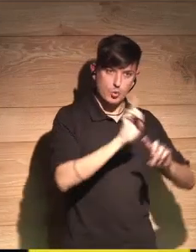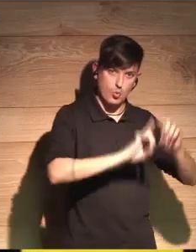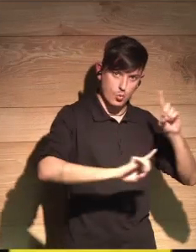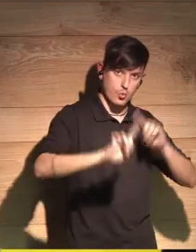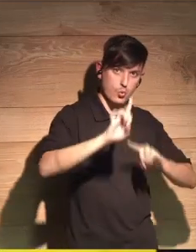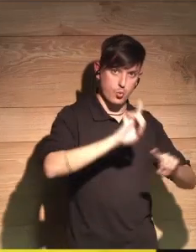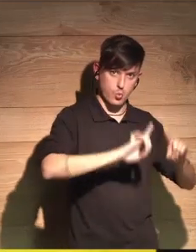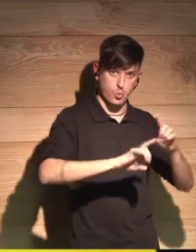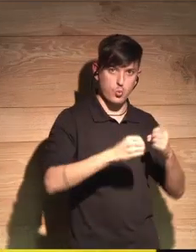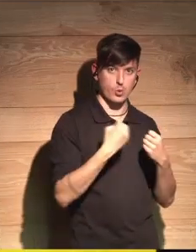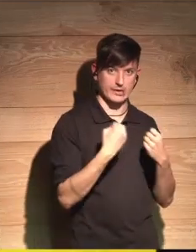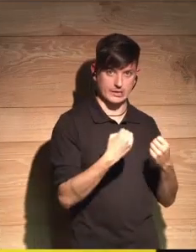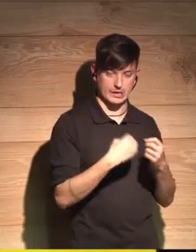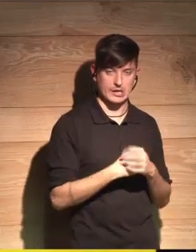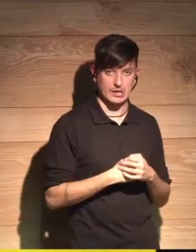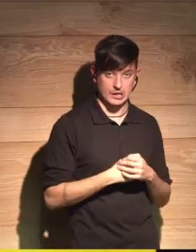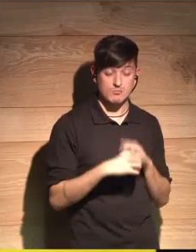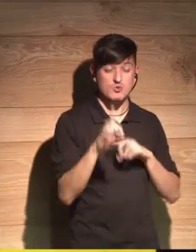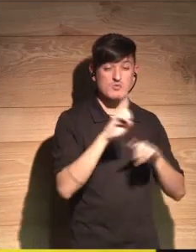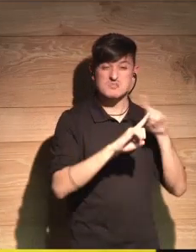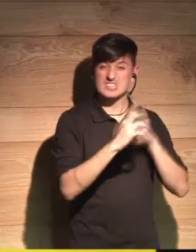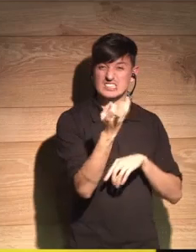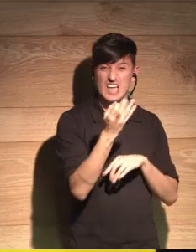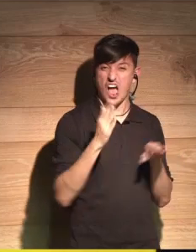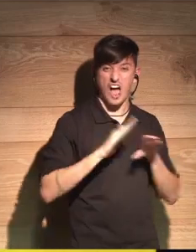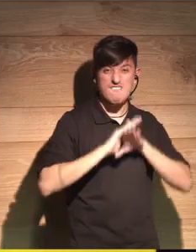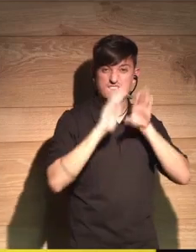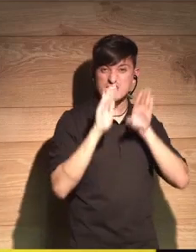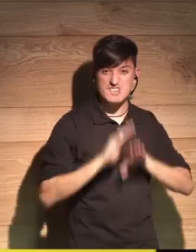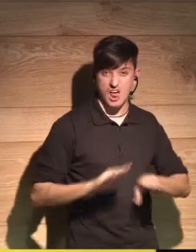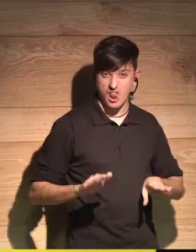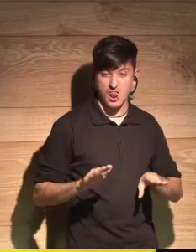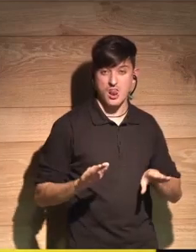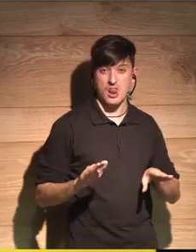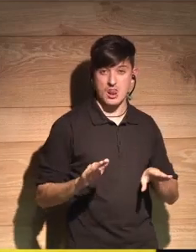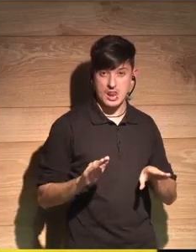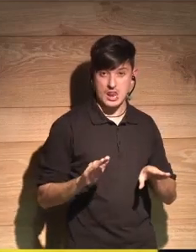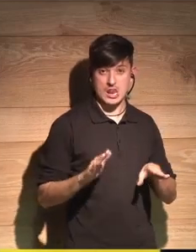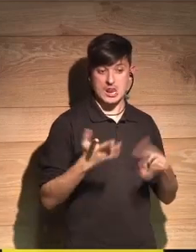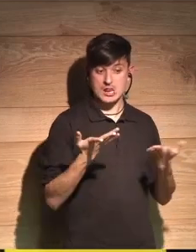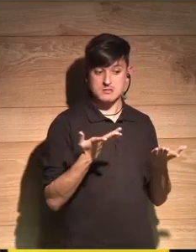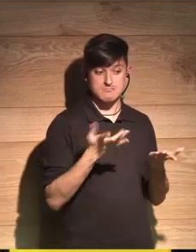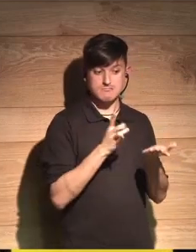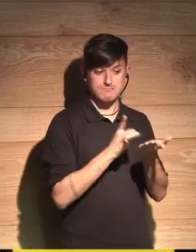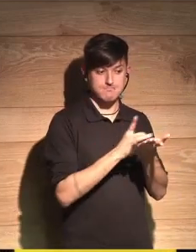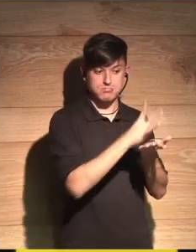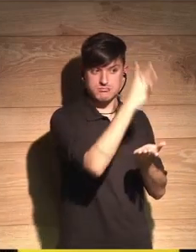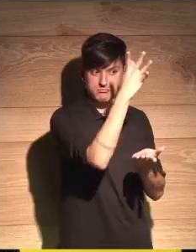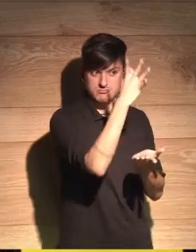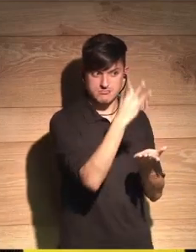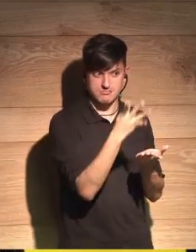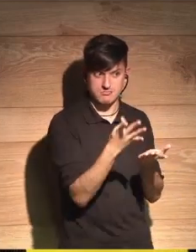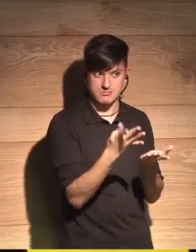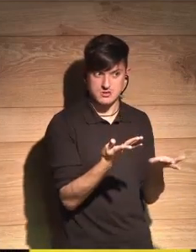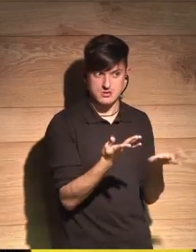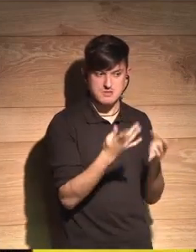mean, and this can lead to many problems because in the end, they